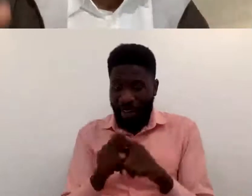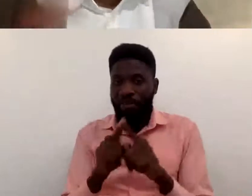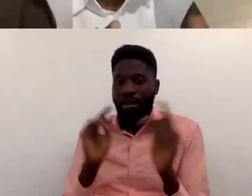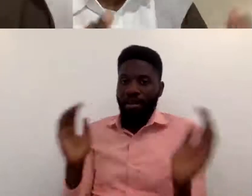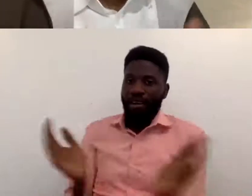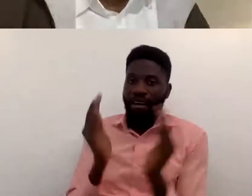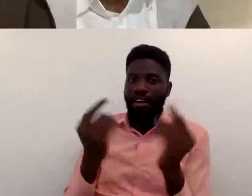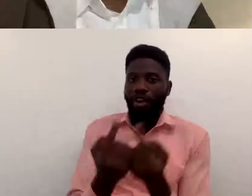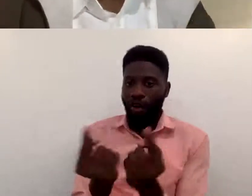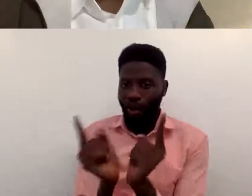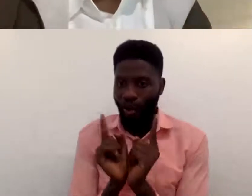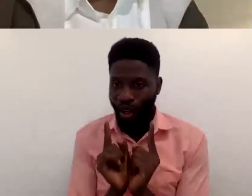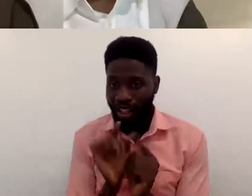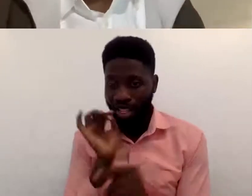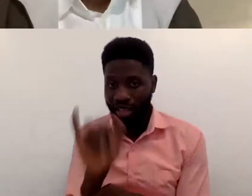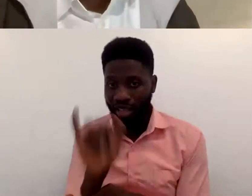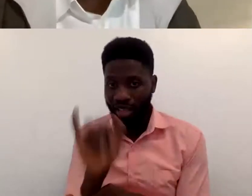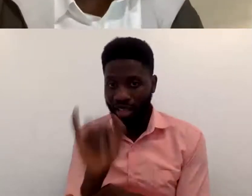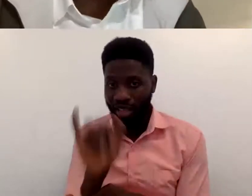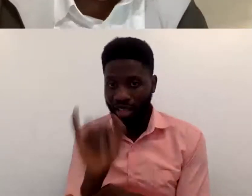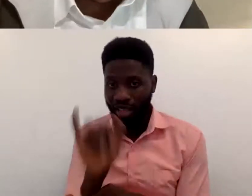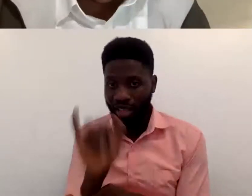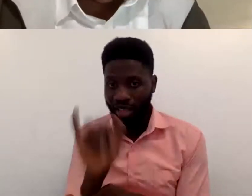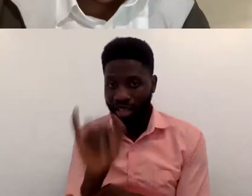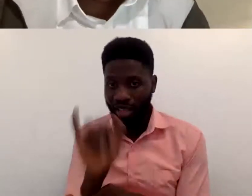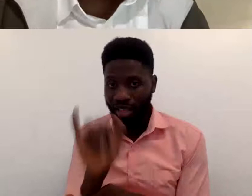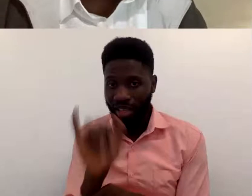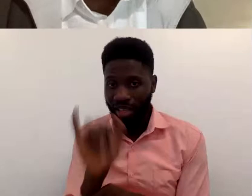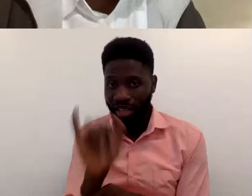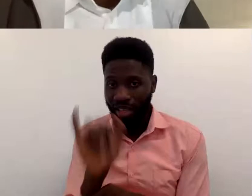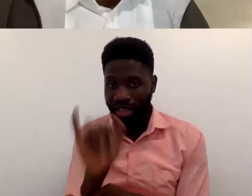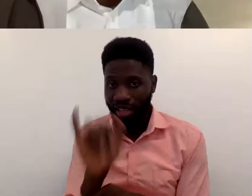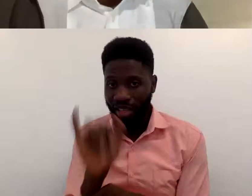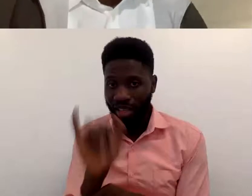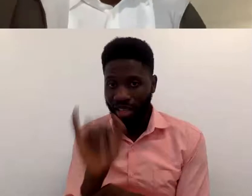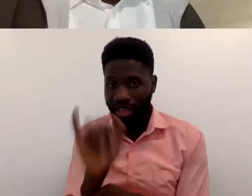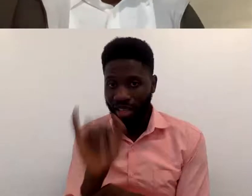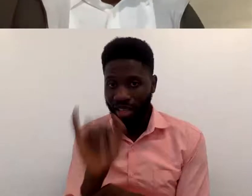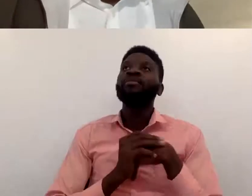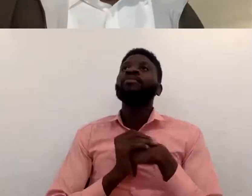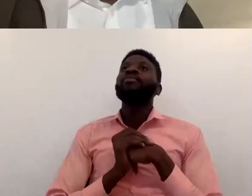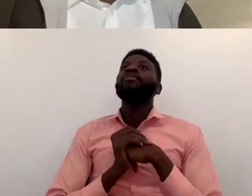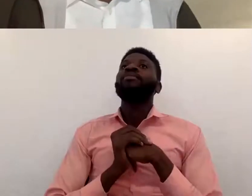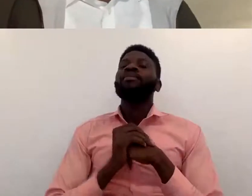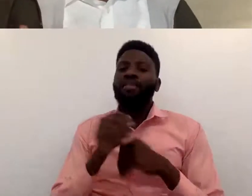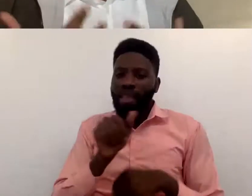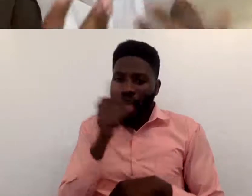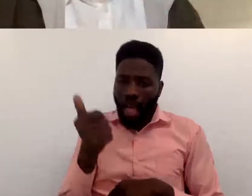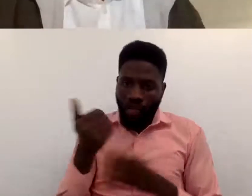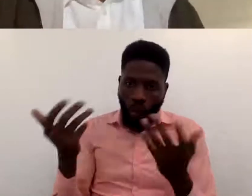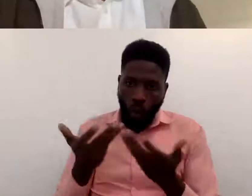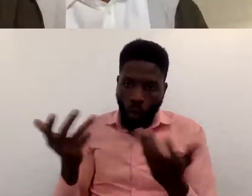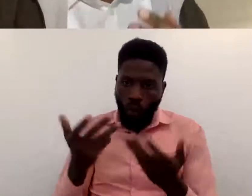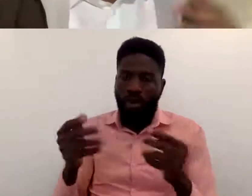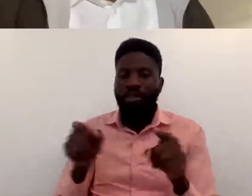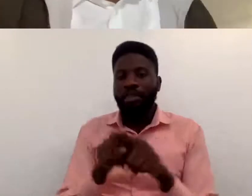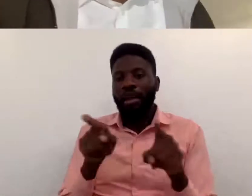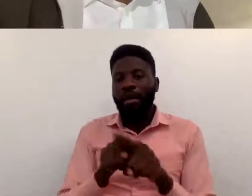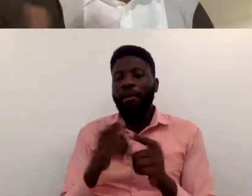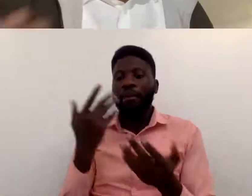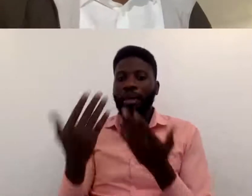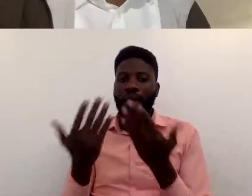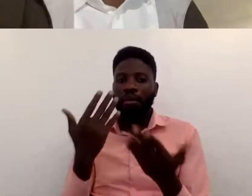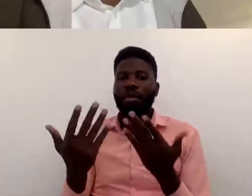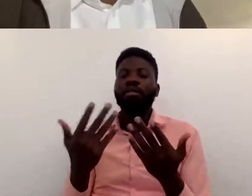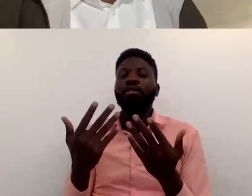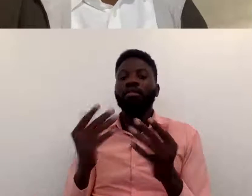for all of us. That comes in within the 8 hours. The other aspect is really maybe commuting, moving from